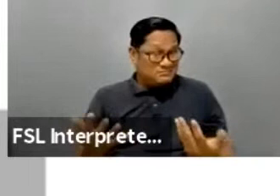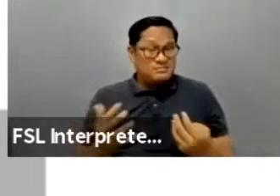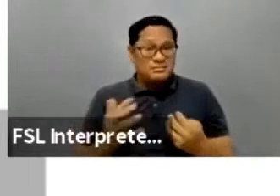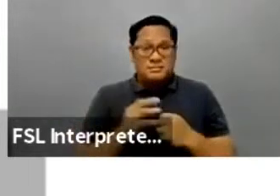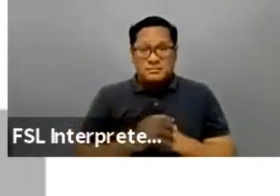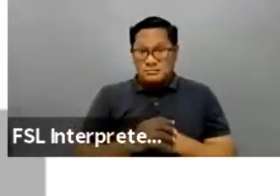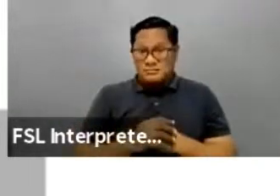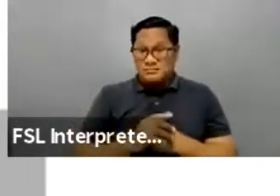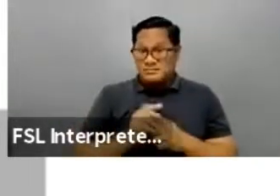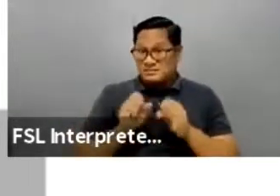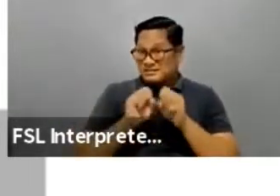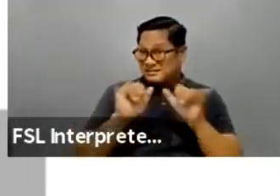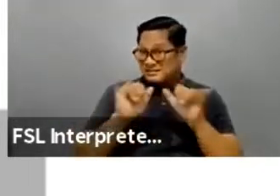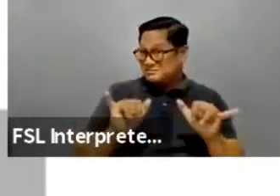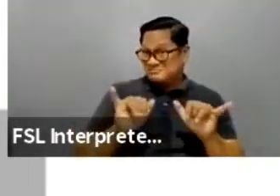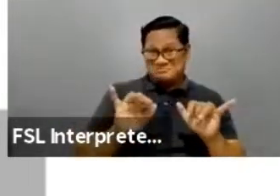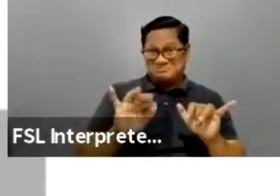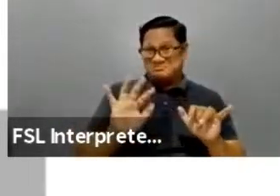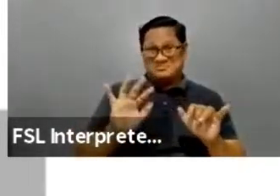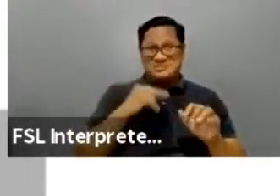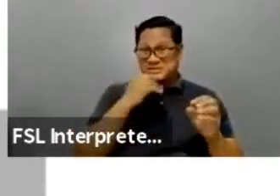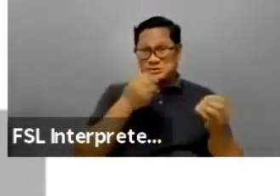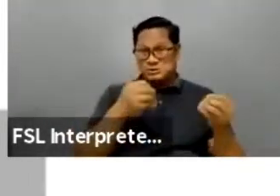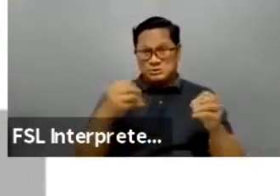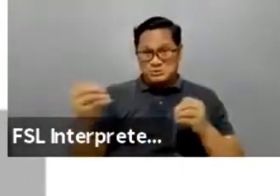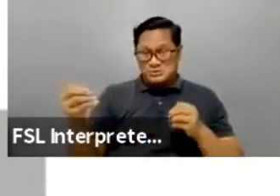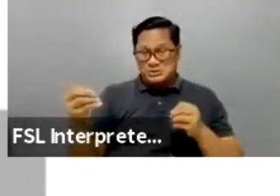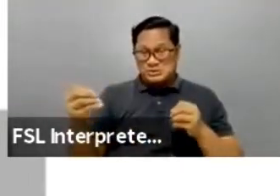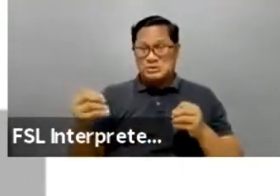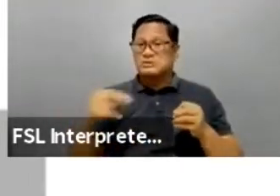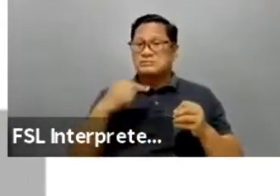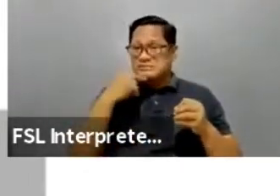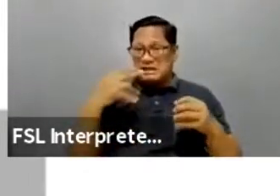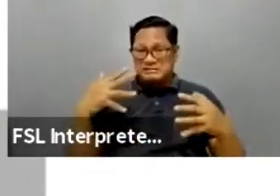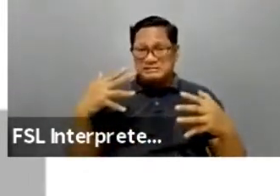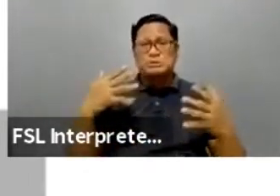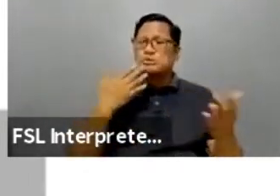the system was not organized, neither was it well integrated.